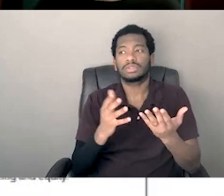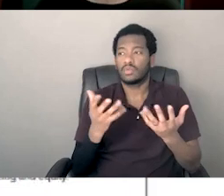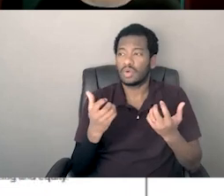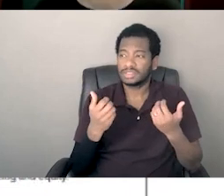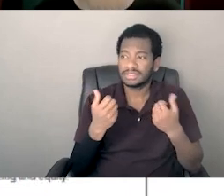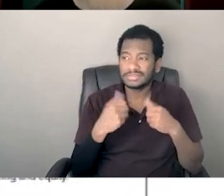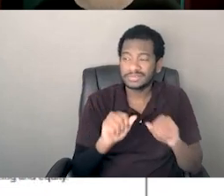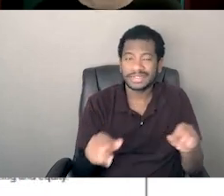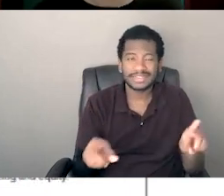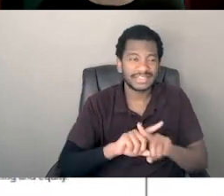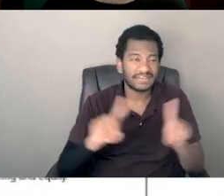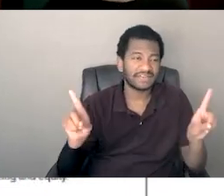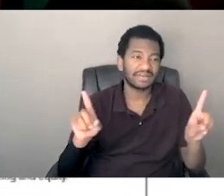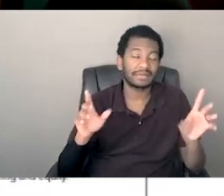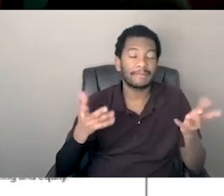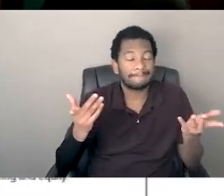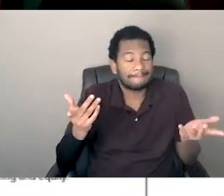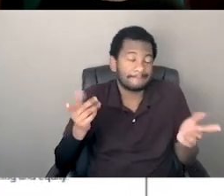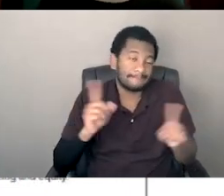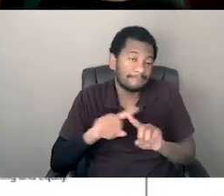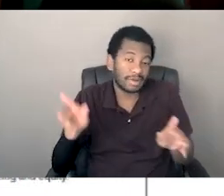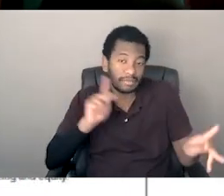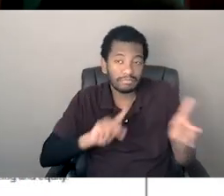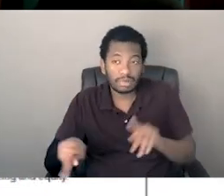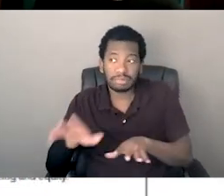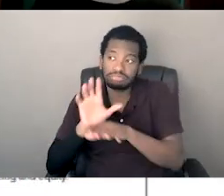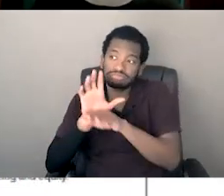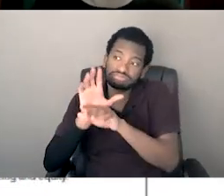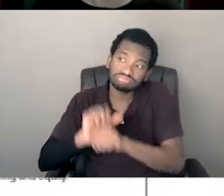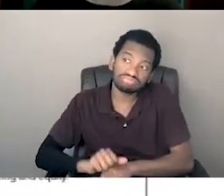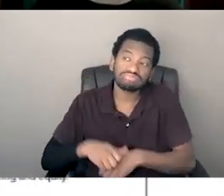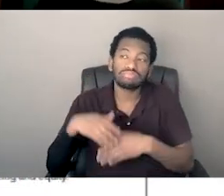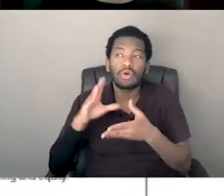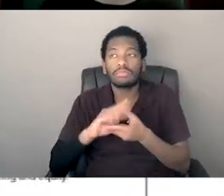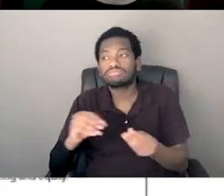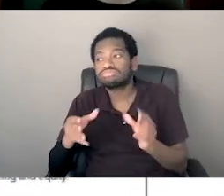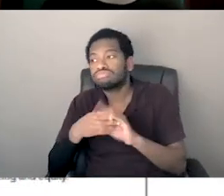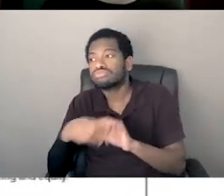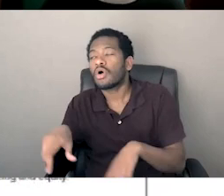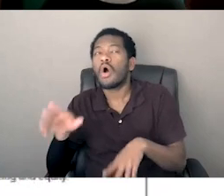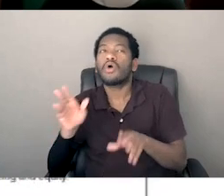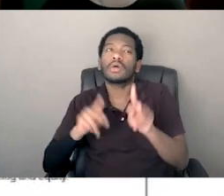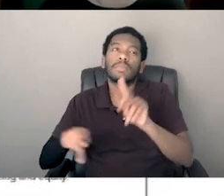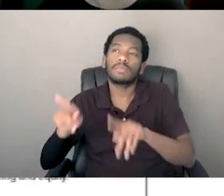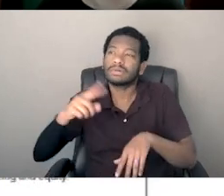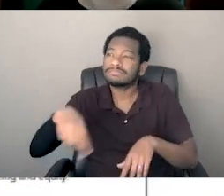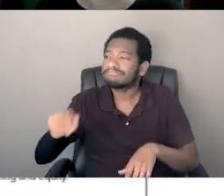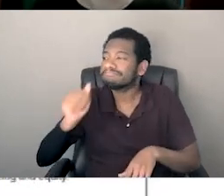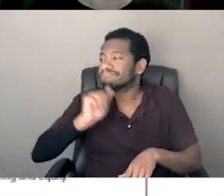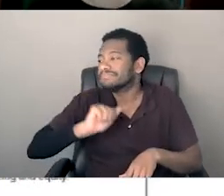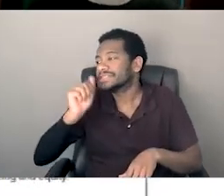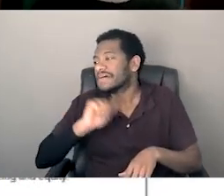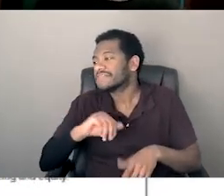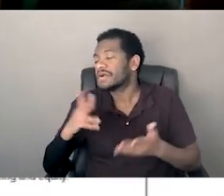be used to telling the same story of how people are broken and how the program has saved them, because that's what got